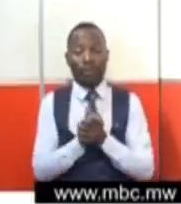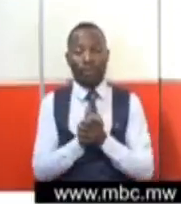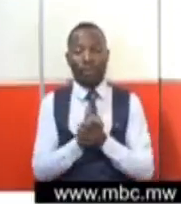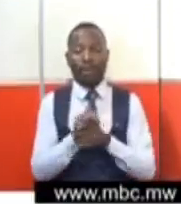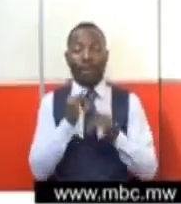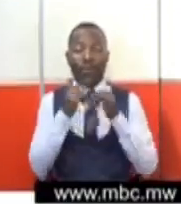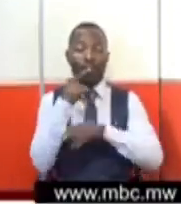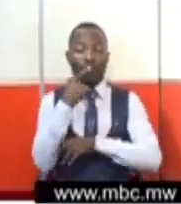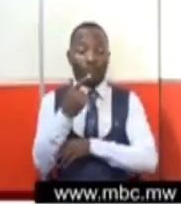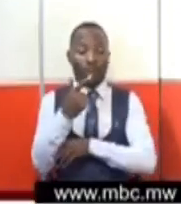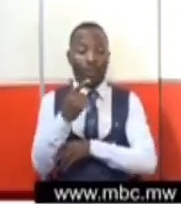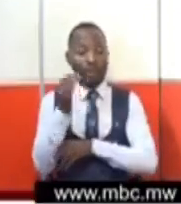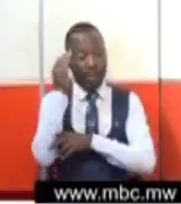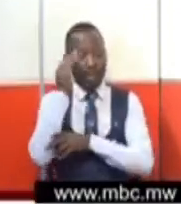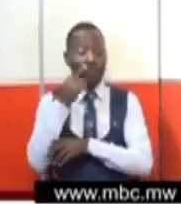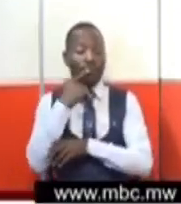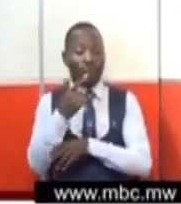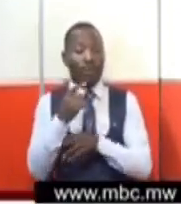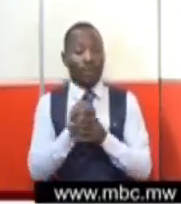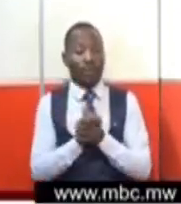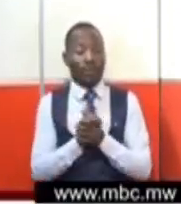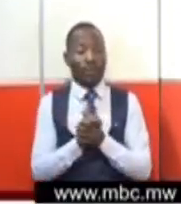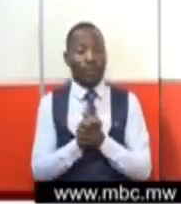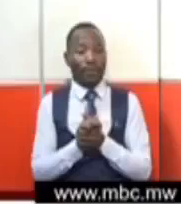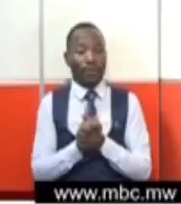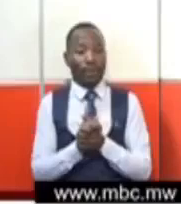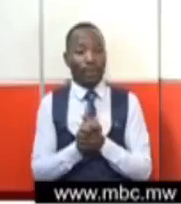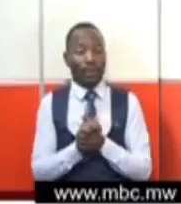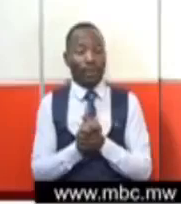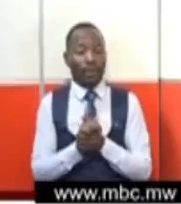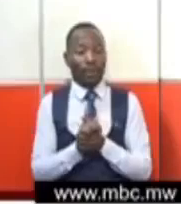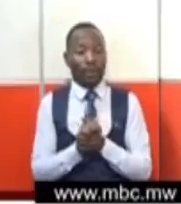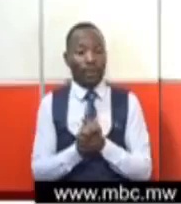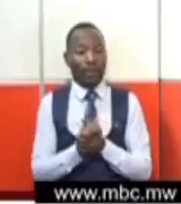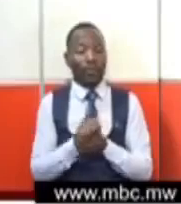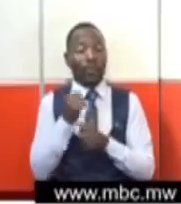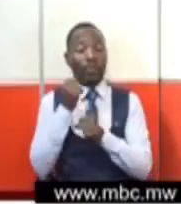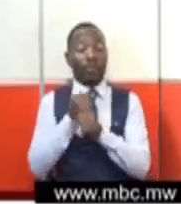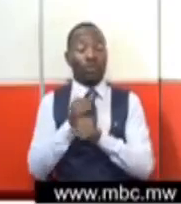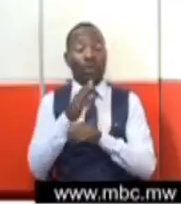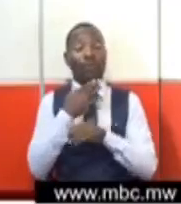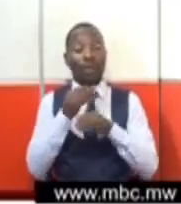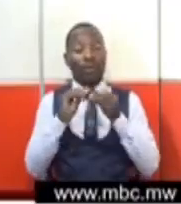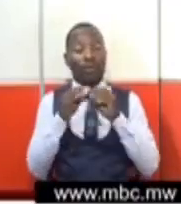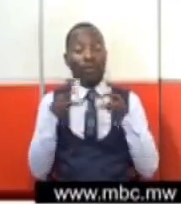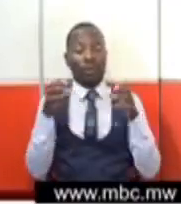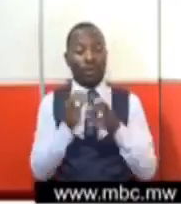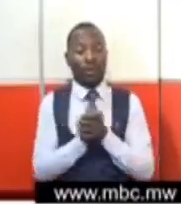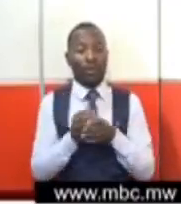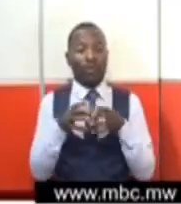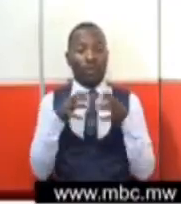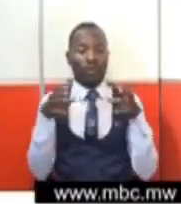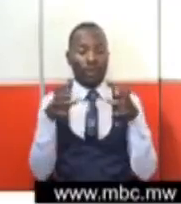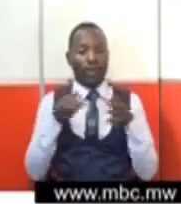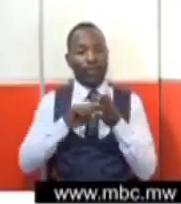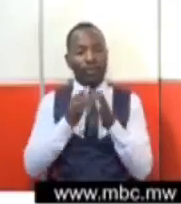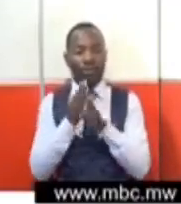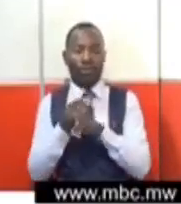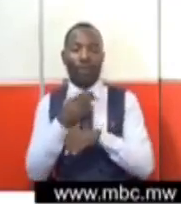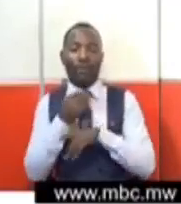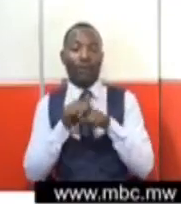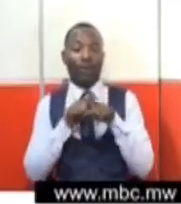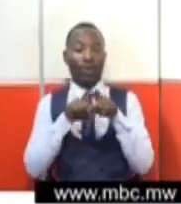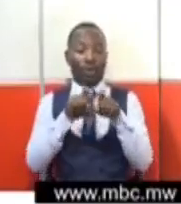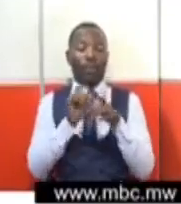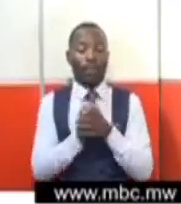today was they need to know the ambit within which they are supposed to operate, the basic principles that they are supposed to